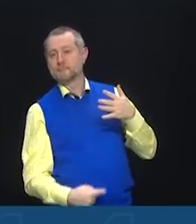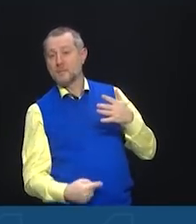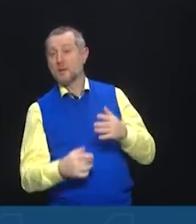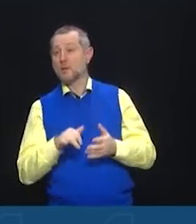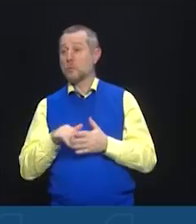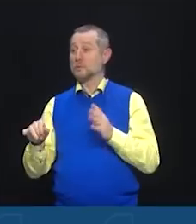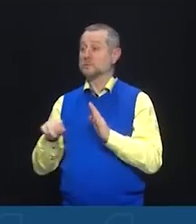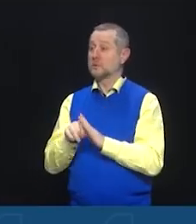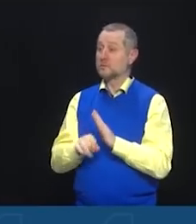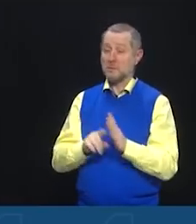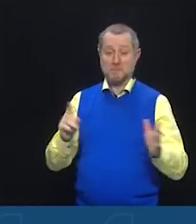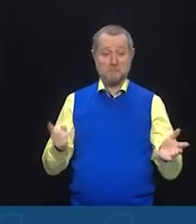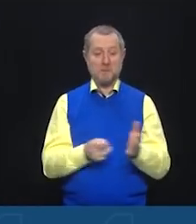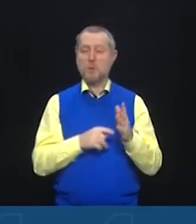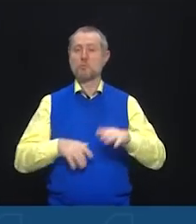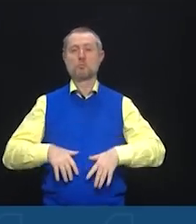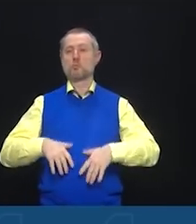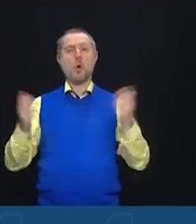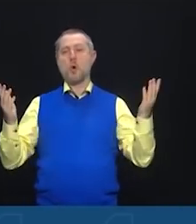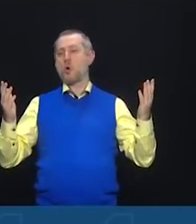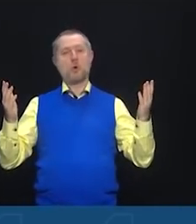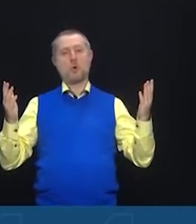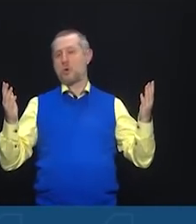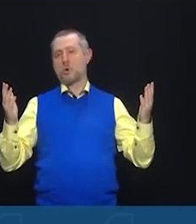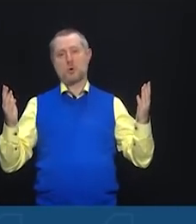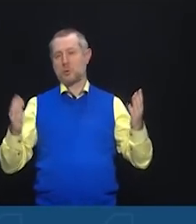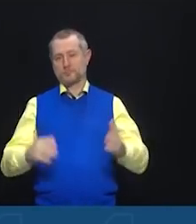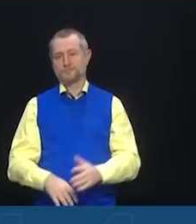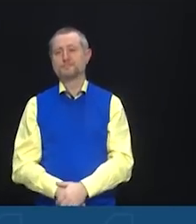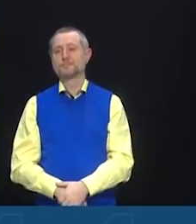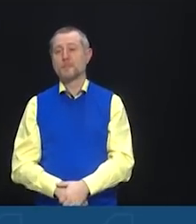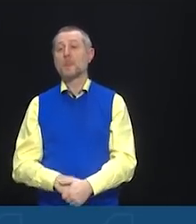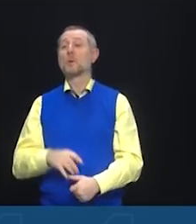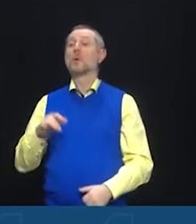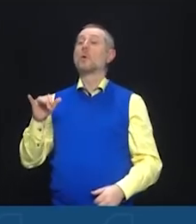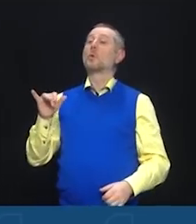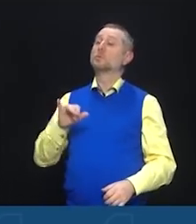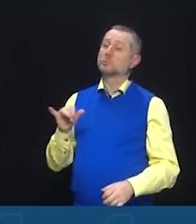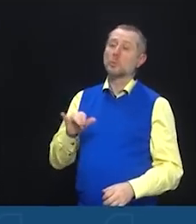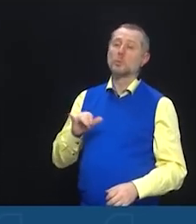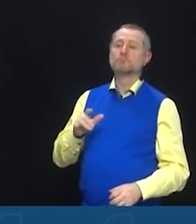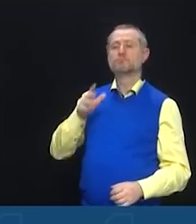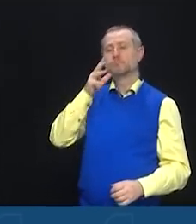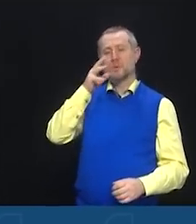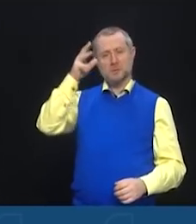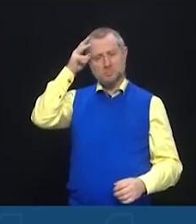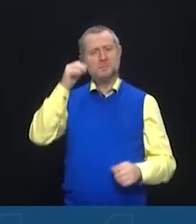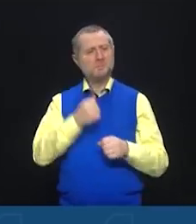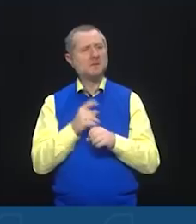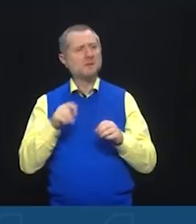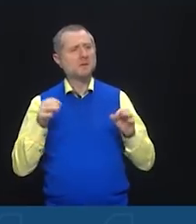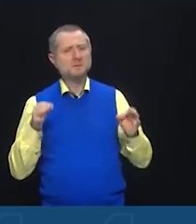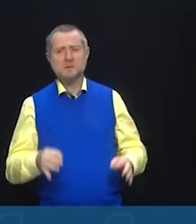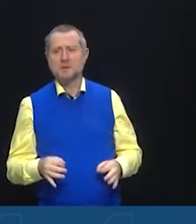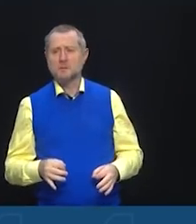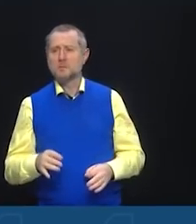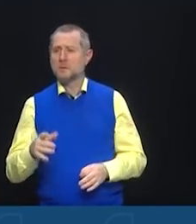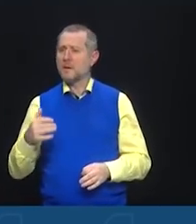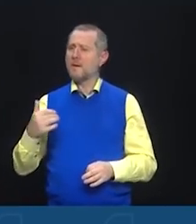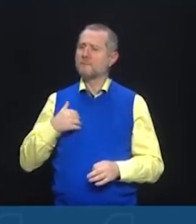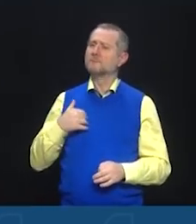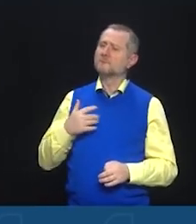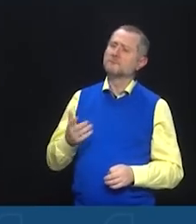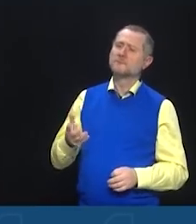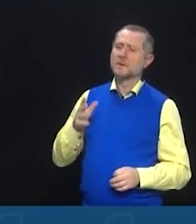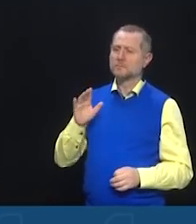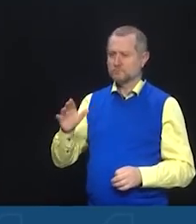just the county zone. We're leaving it up to the counties now. Also, this is up to parents. Individual parents have their own